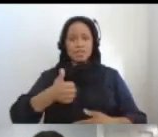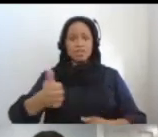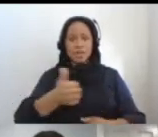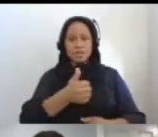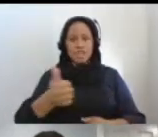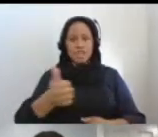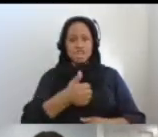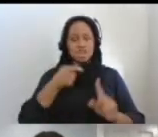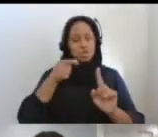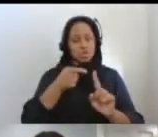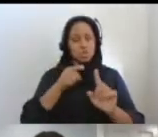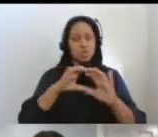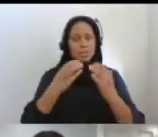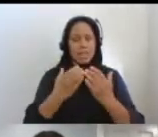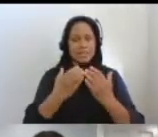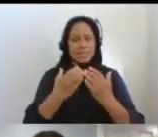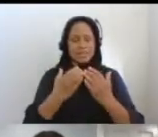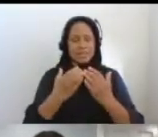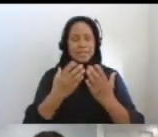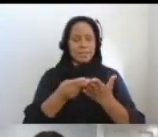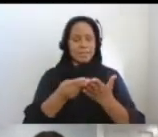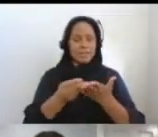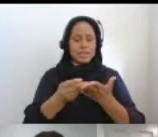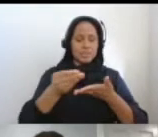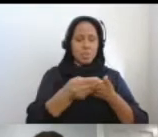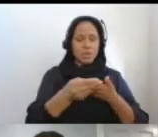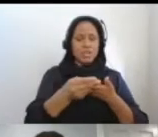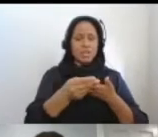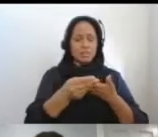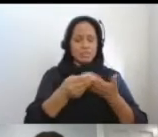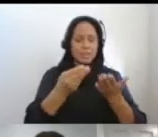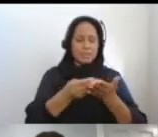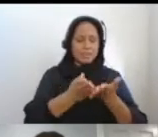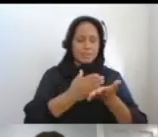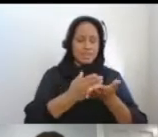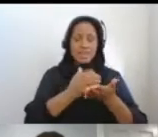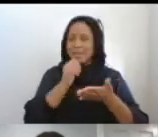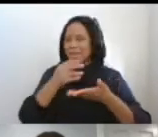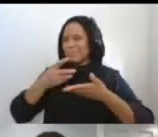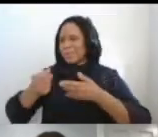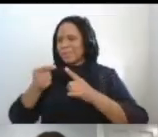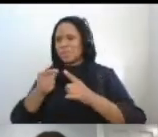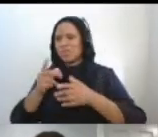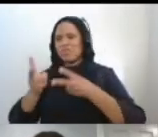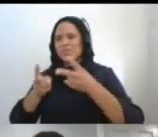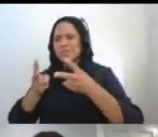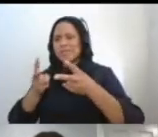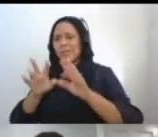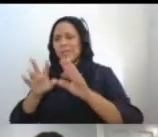that are being funded by the budget. So it won't pay for me to go visit grandma, but it'll pay for me to go work on my classes.